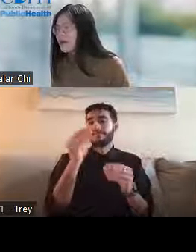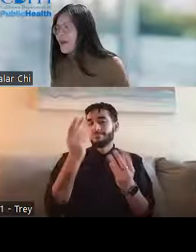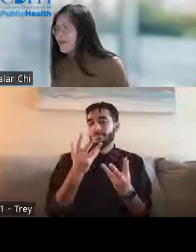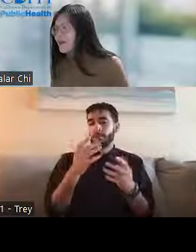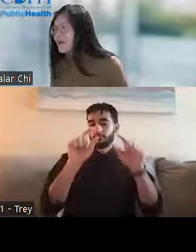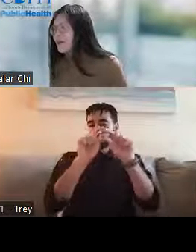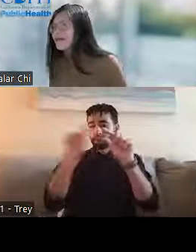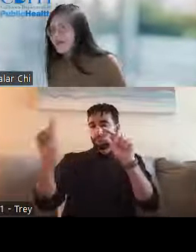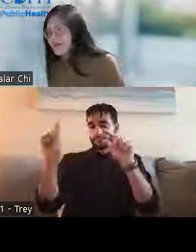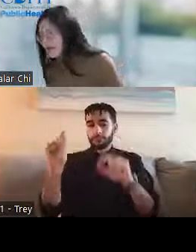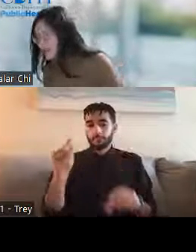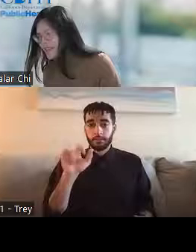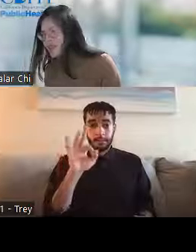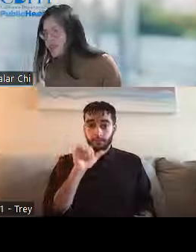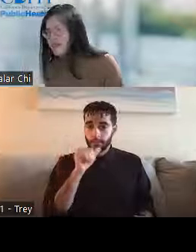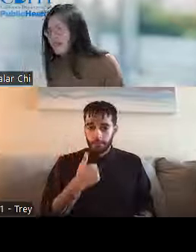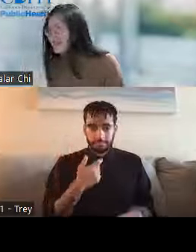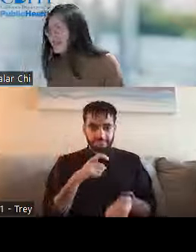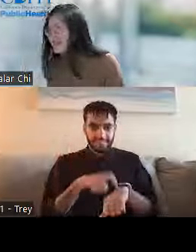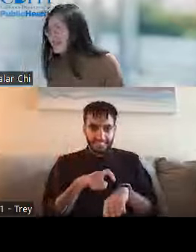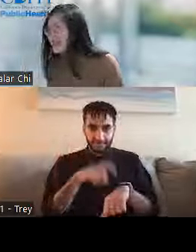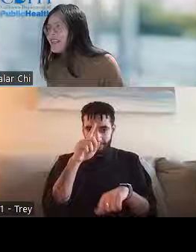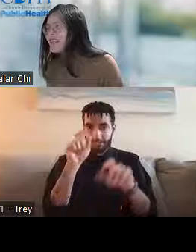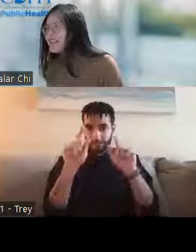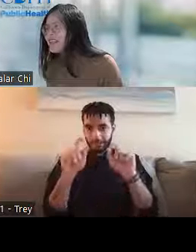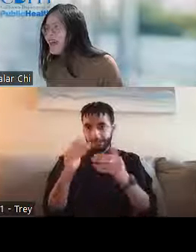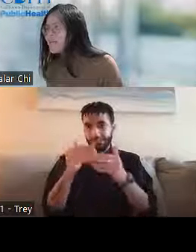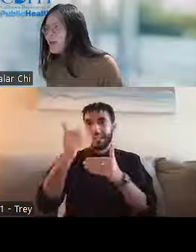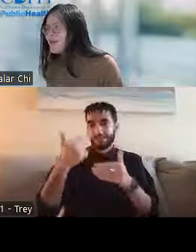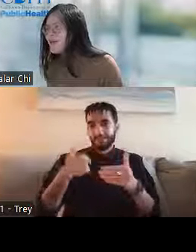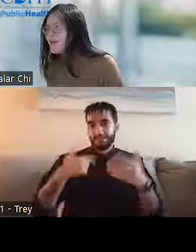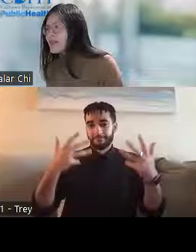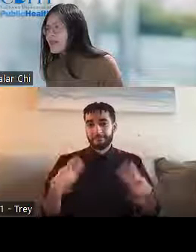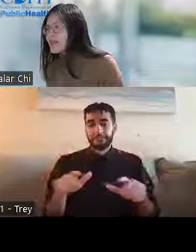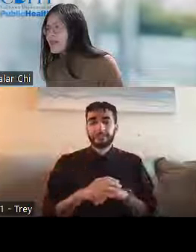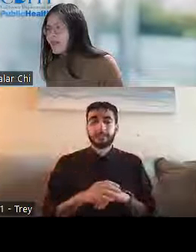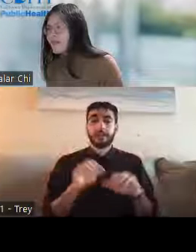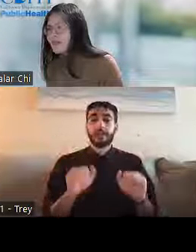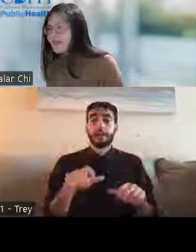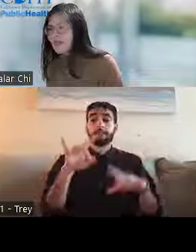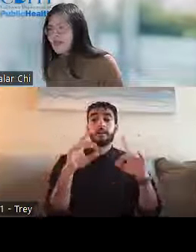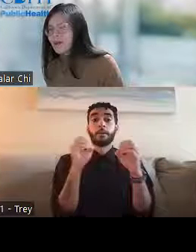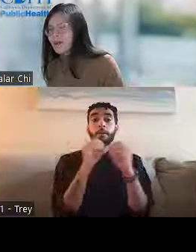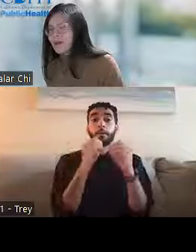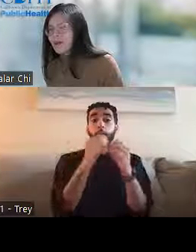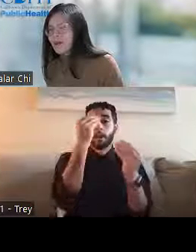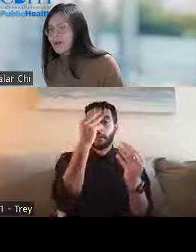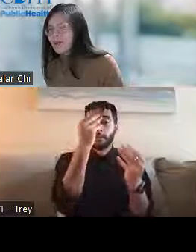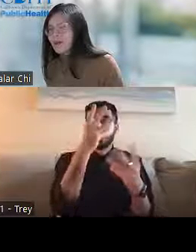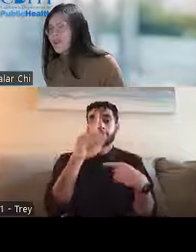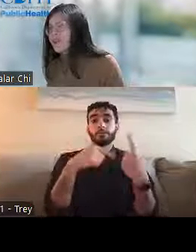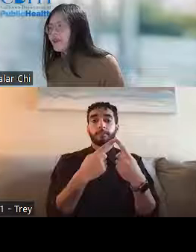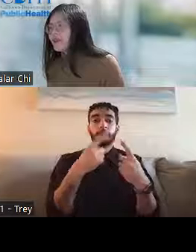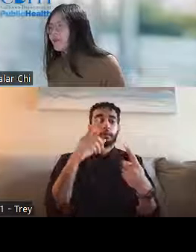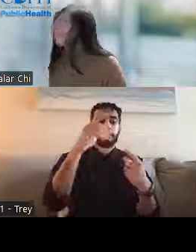if we don't have enough time to take questions after my presentation. You can also find more information about BRFIS on the links provided on this